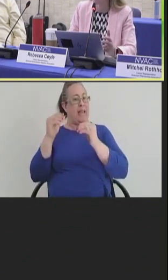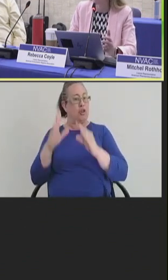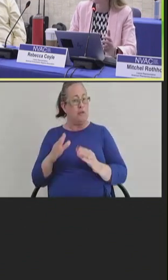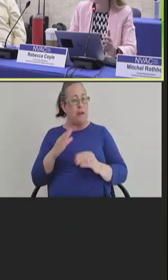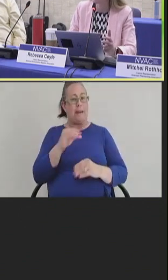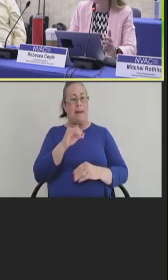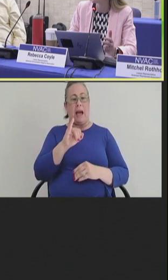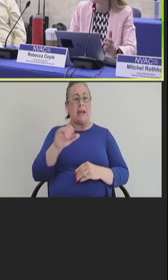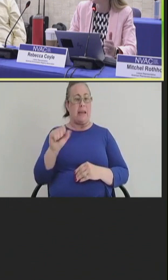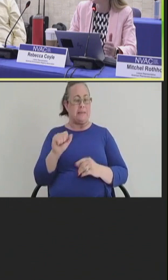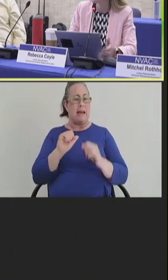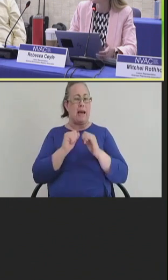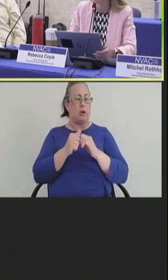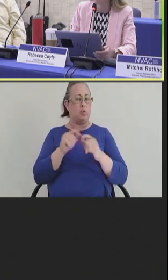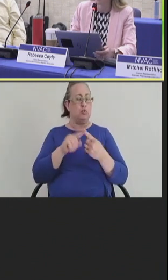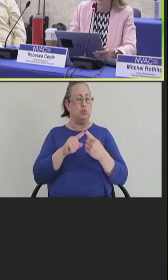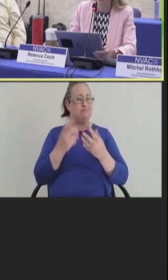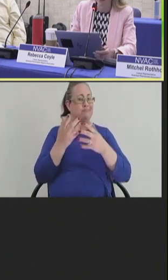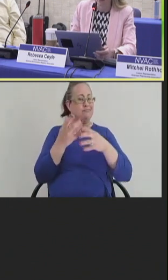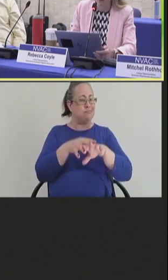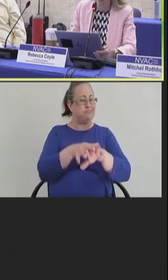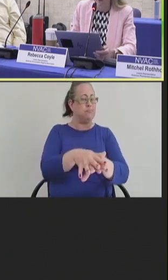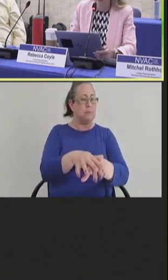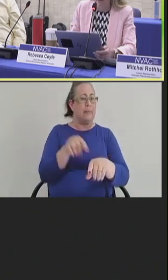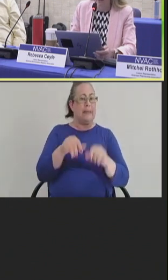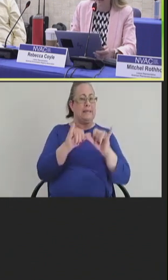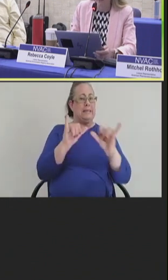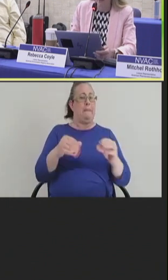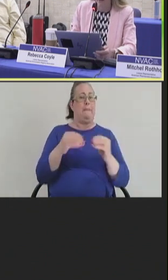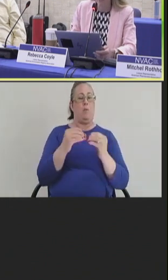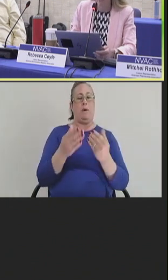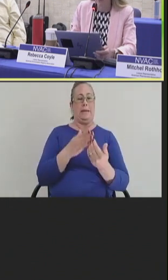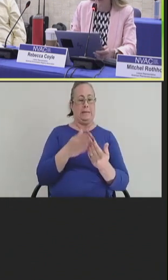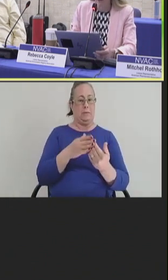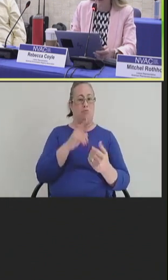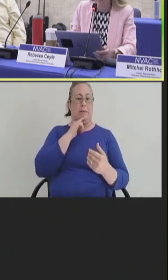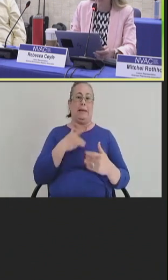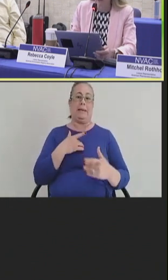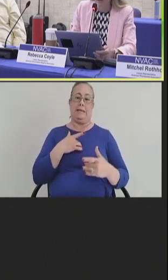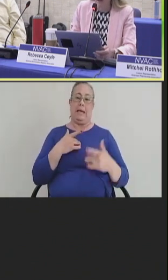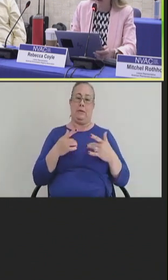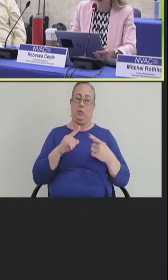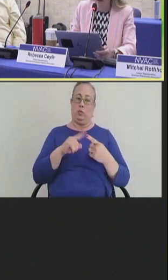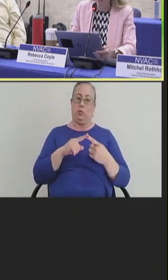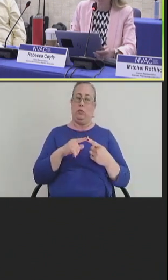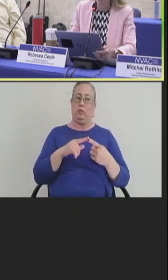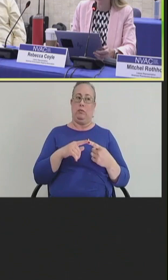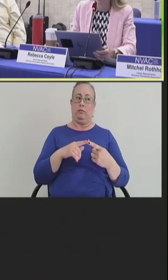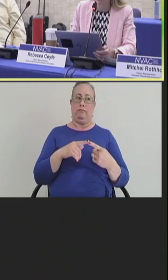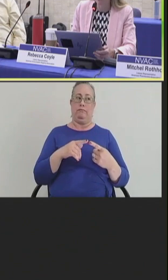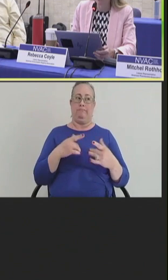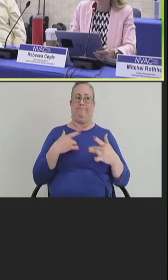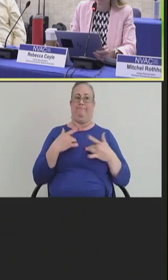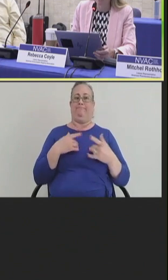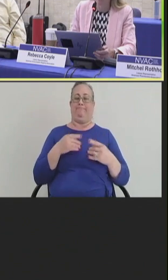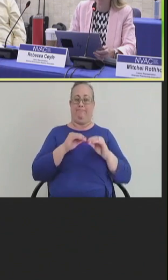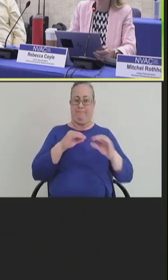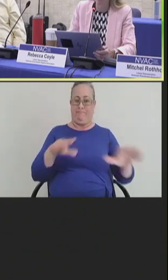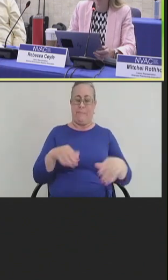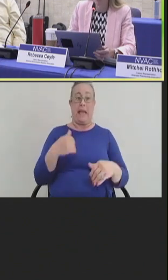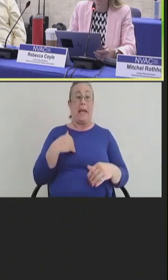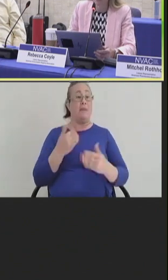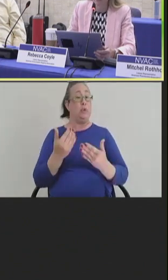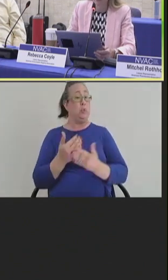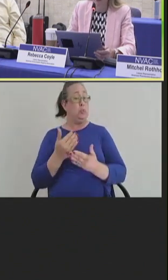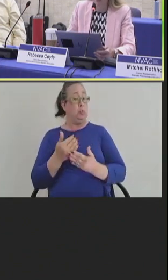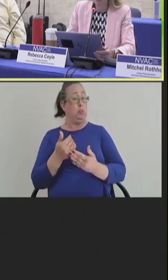onboard these systems a little more easily. So very excited to have that out. I'll also just say that we have several new